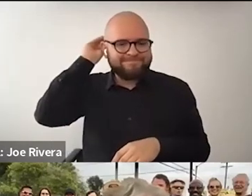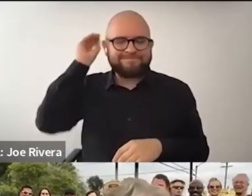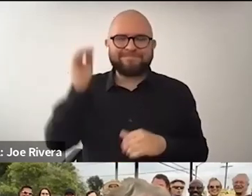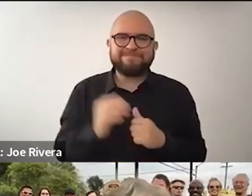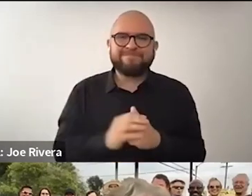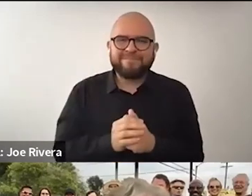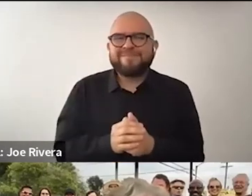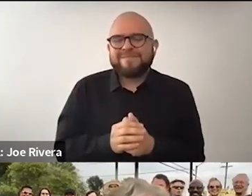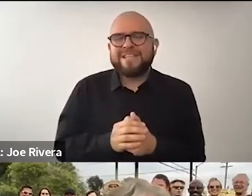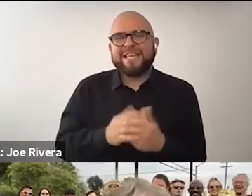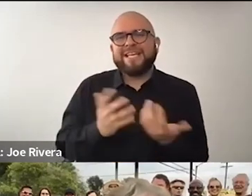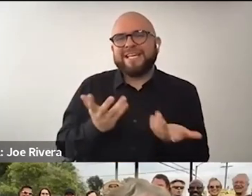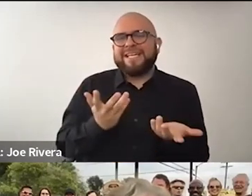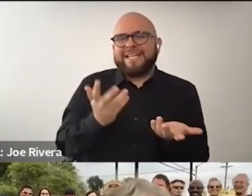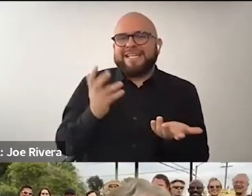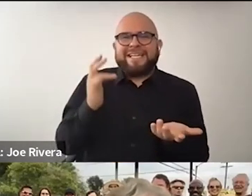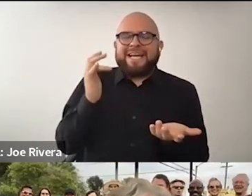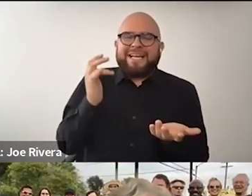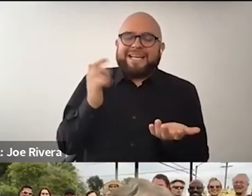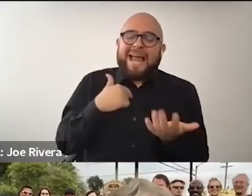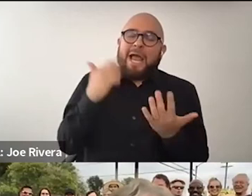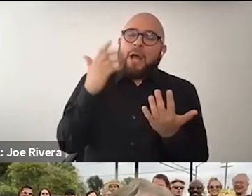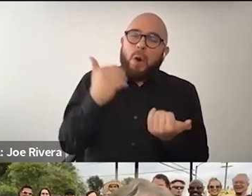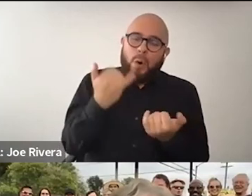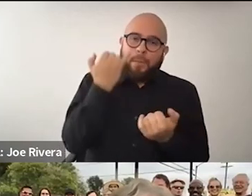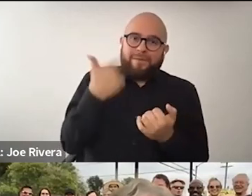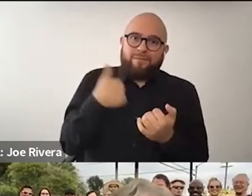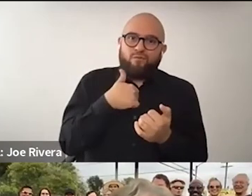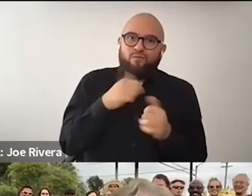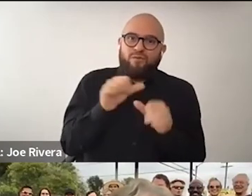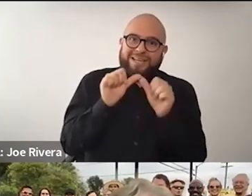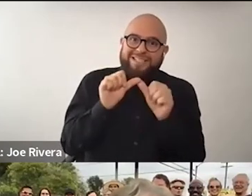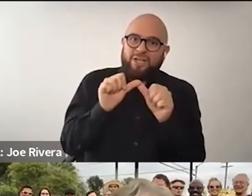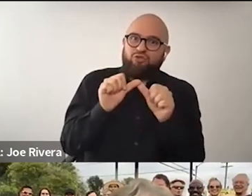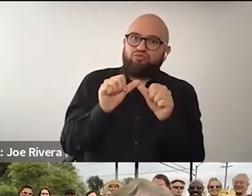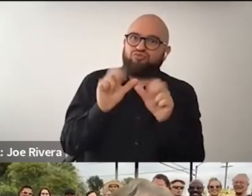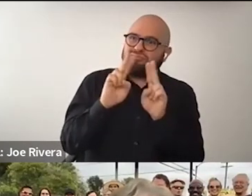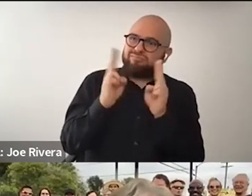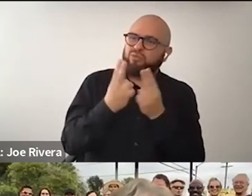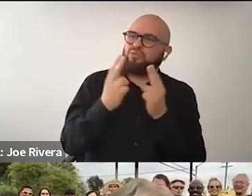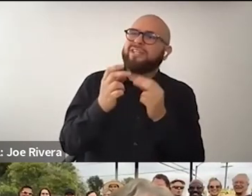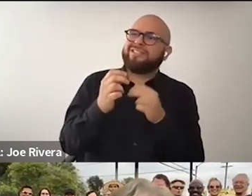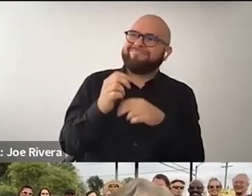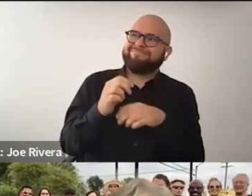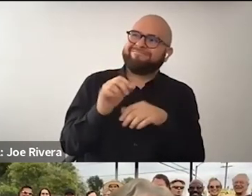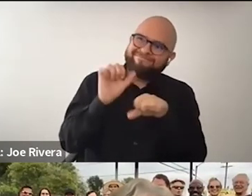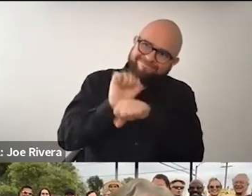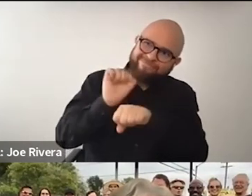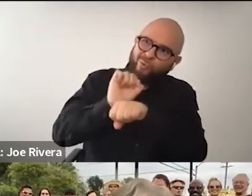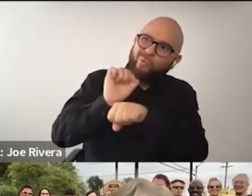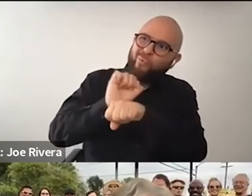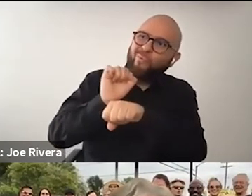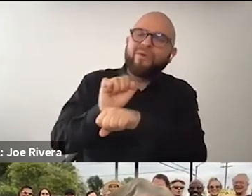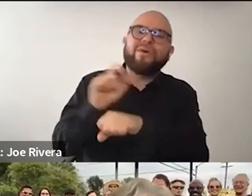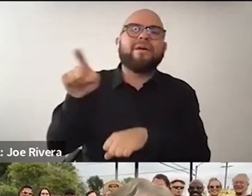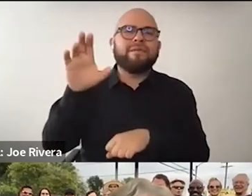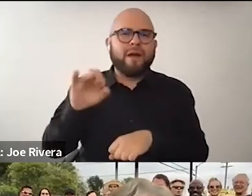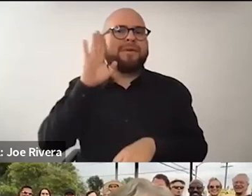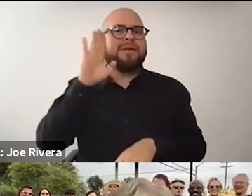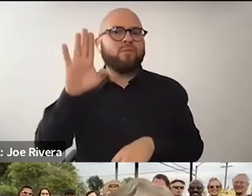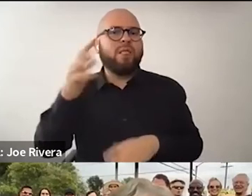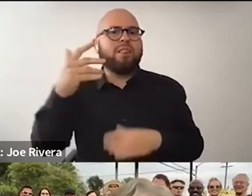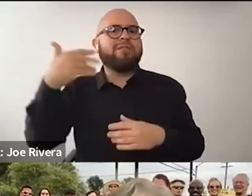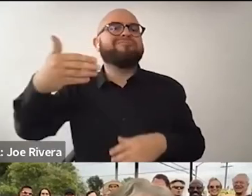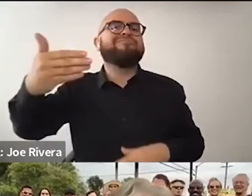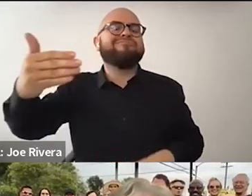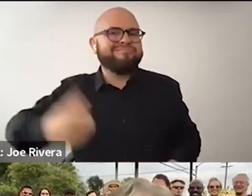companies realize as well. Until then, we'll fight as needed. But I'm curious, Mike, let's come to